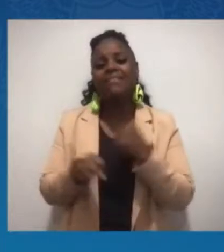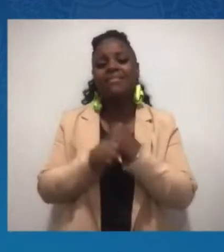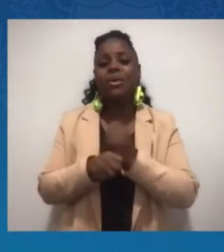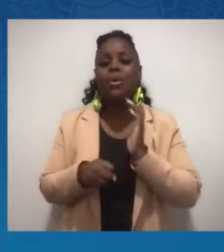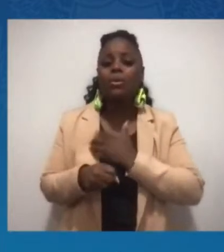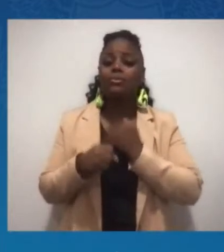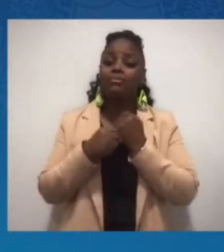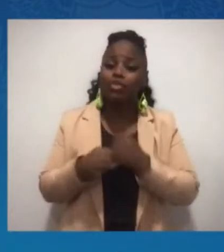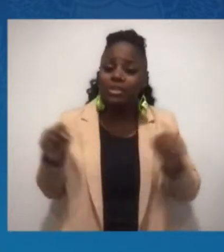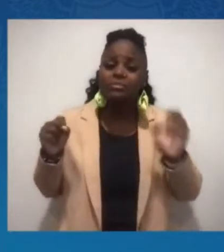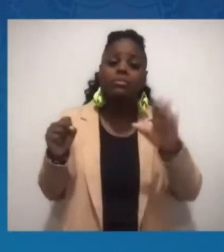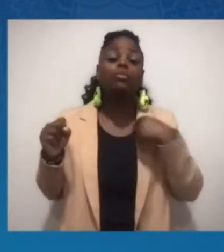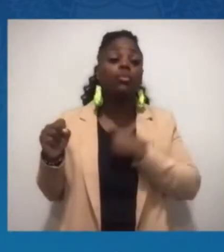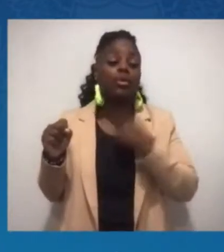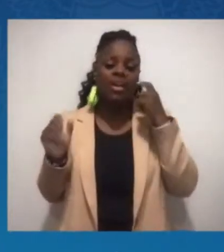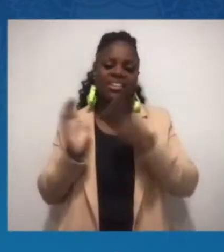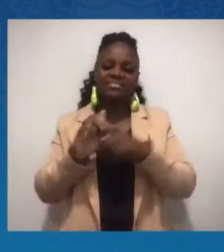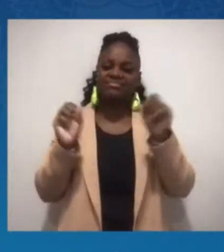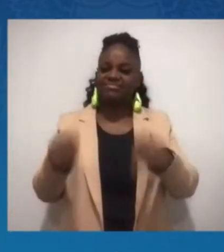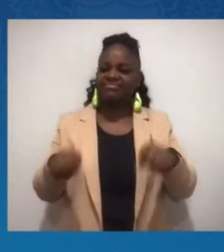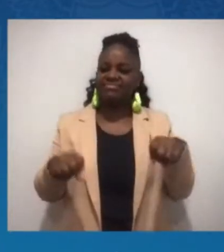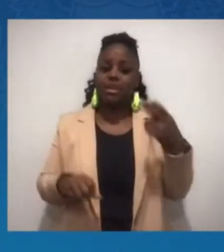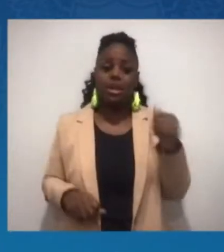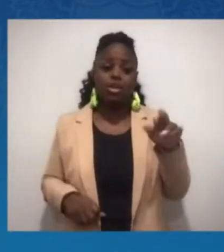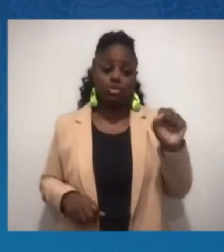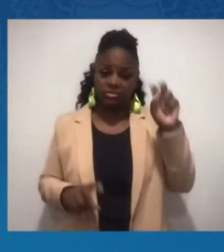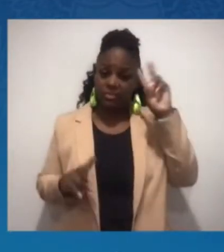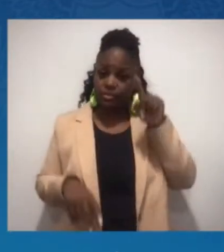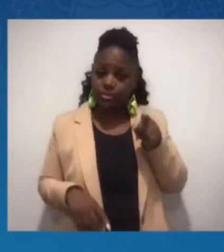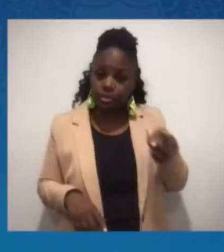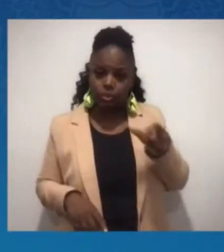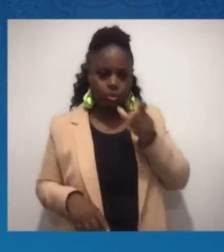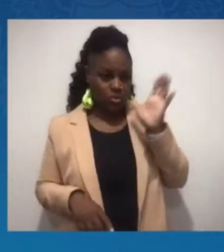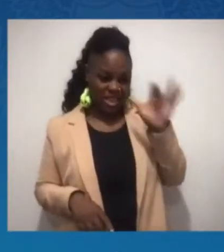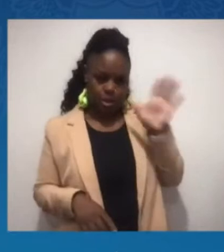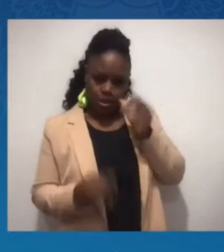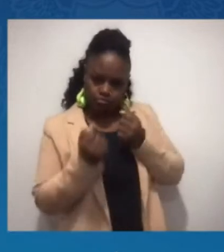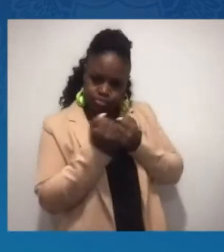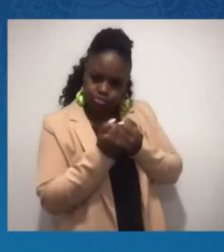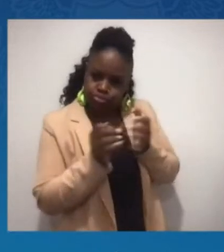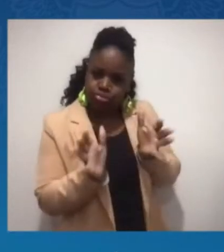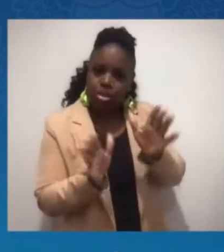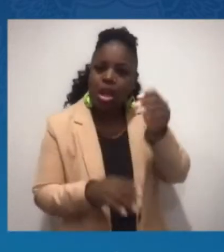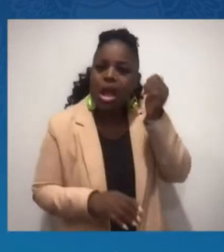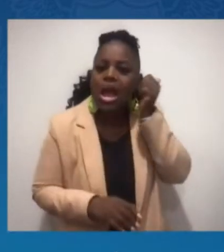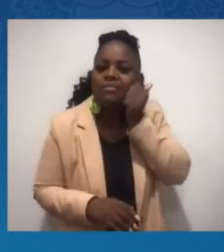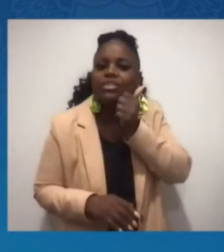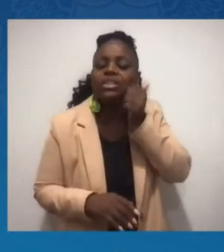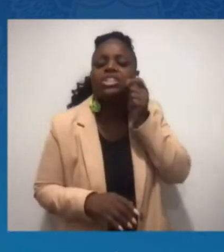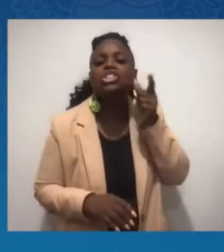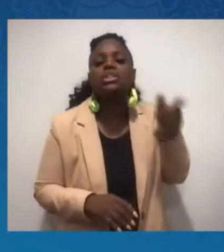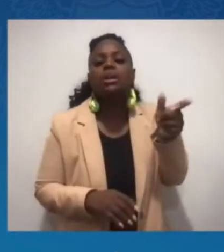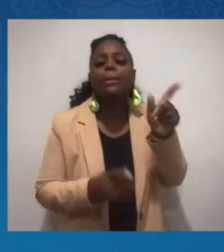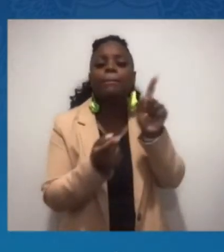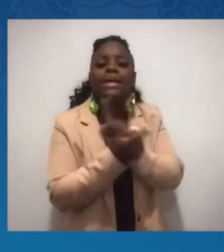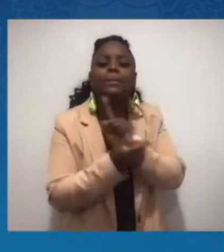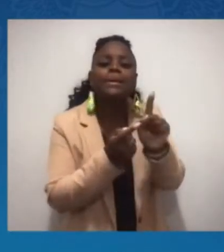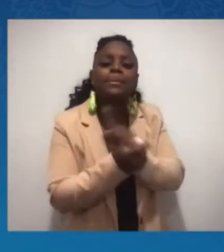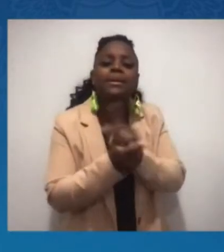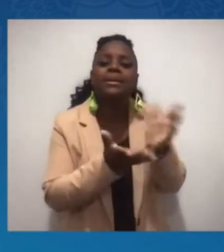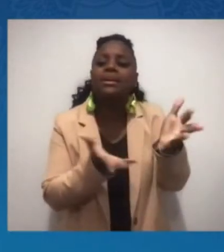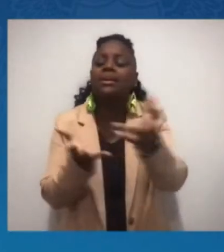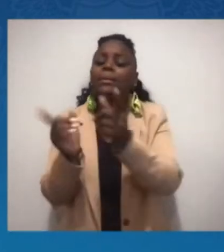For months, she's been meeting day in and day out with leaders across the nation who are at the forefront of the fight for reproductive freedom. And she's led